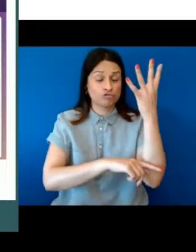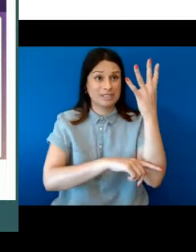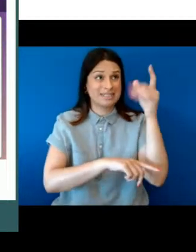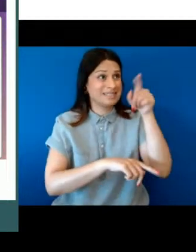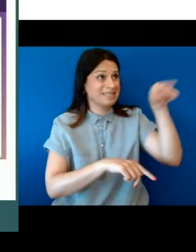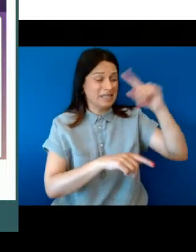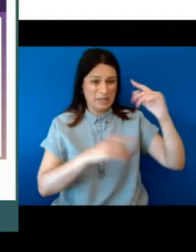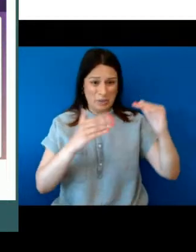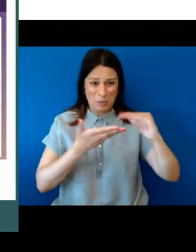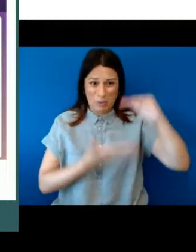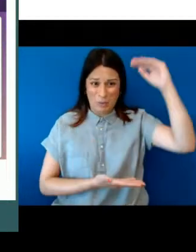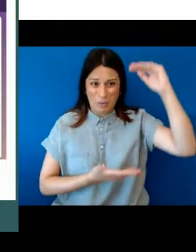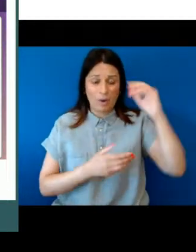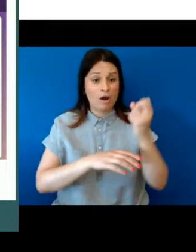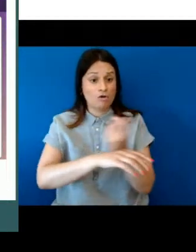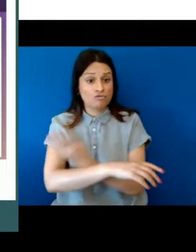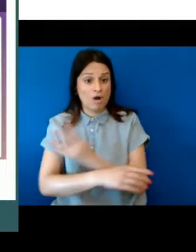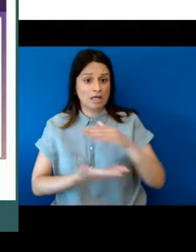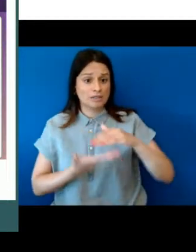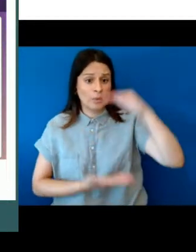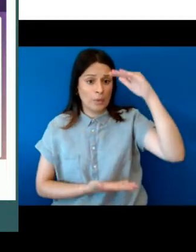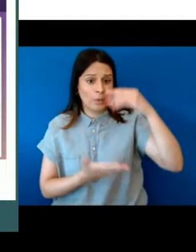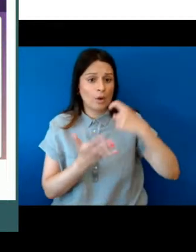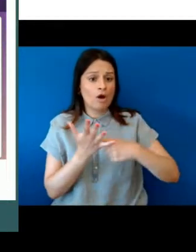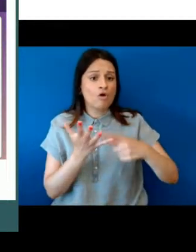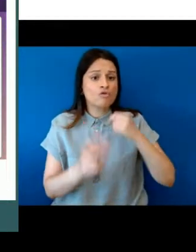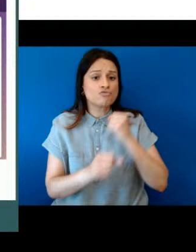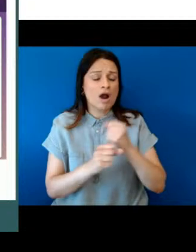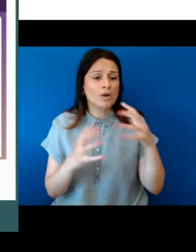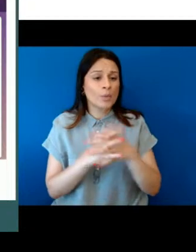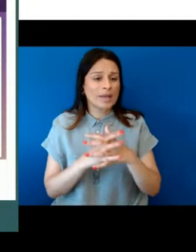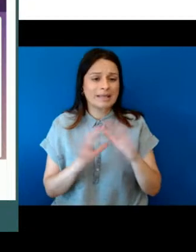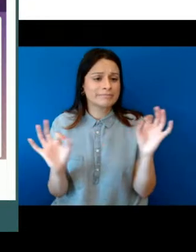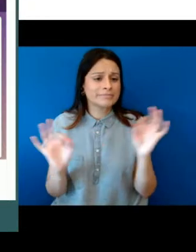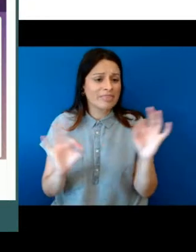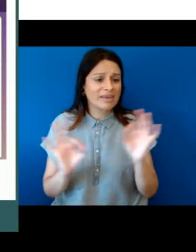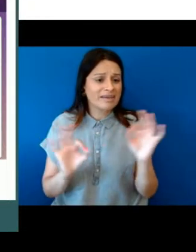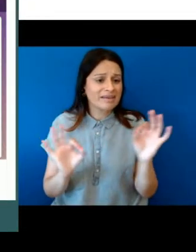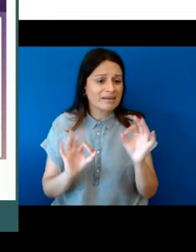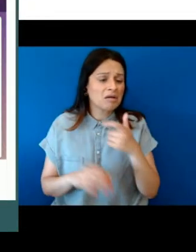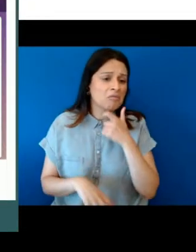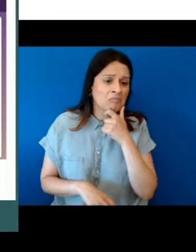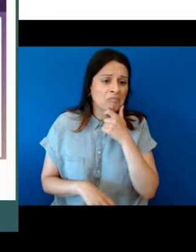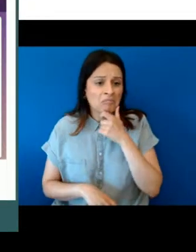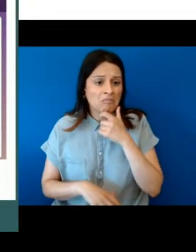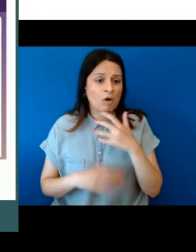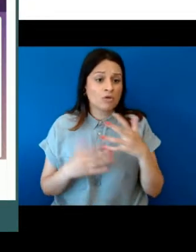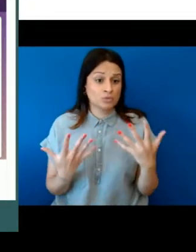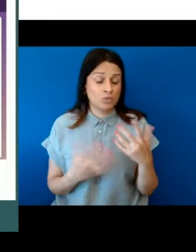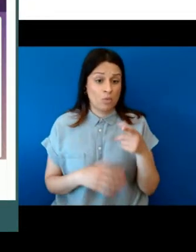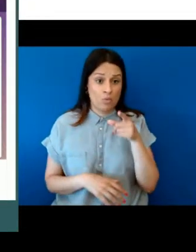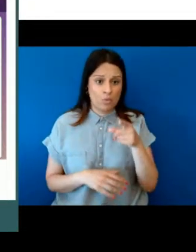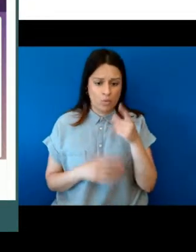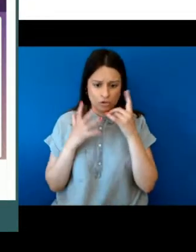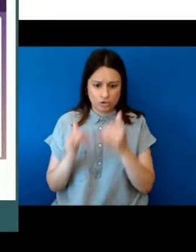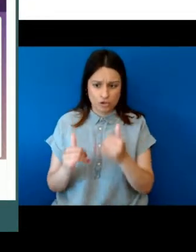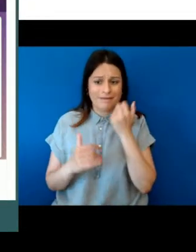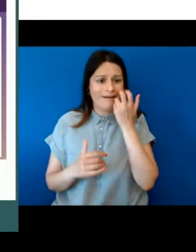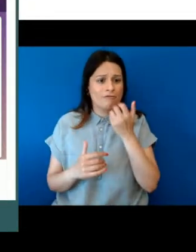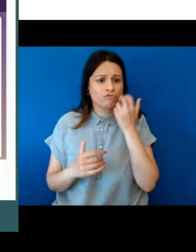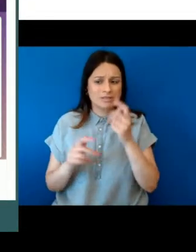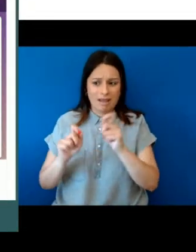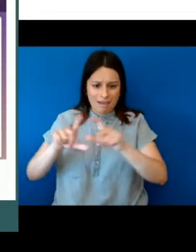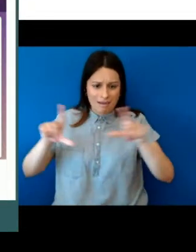was high, but for ragweed, it wasn't present. So I think just looking at the pollen count on a daily basis may help your